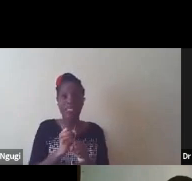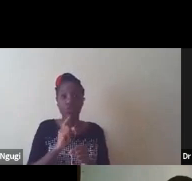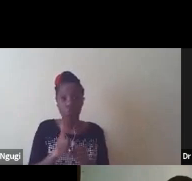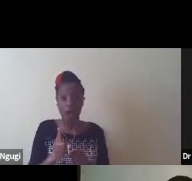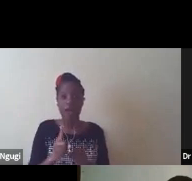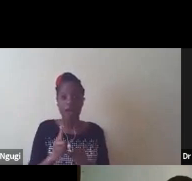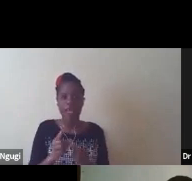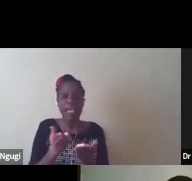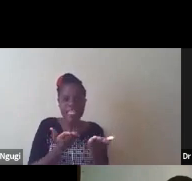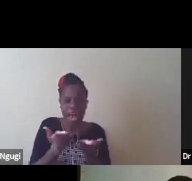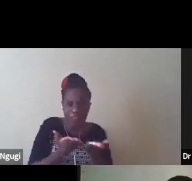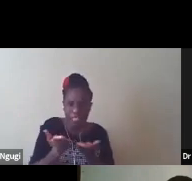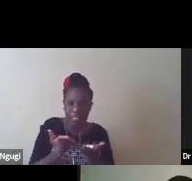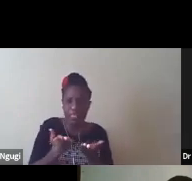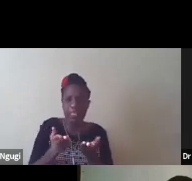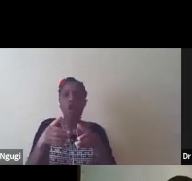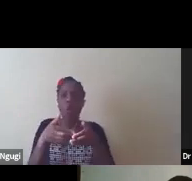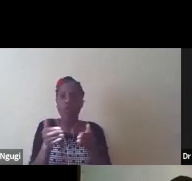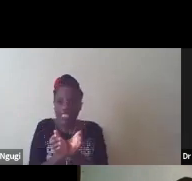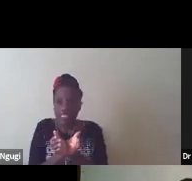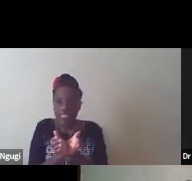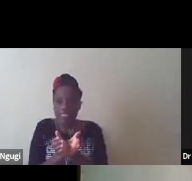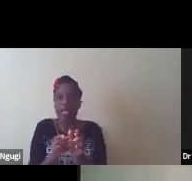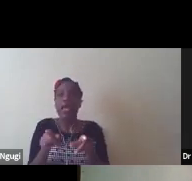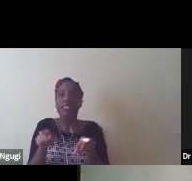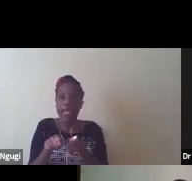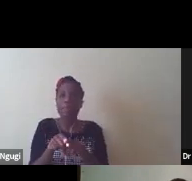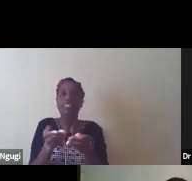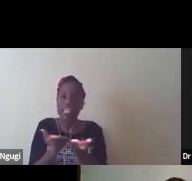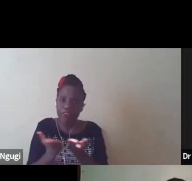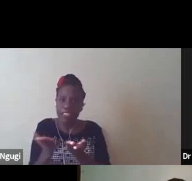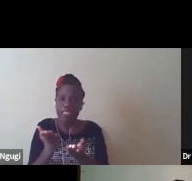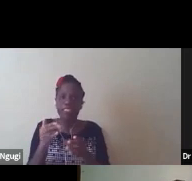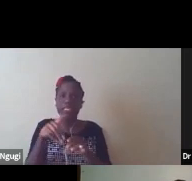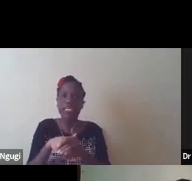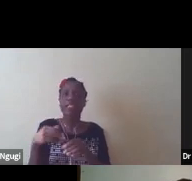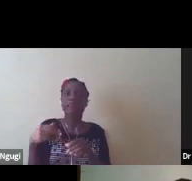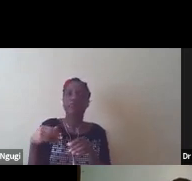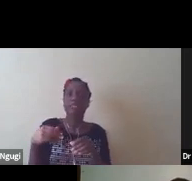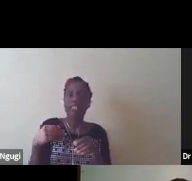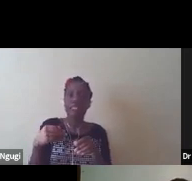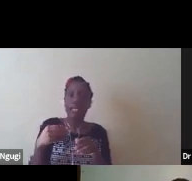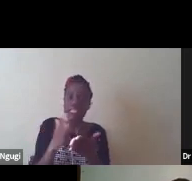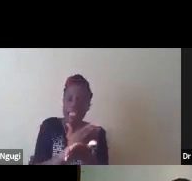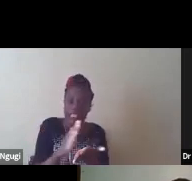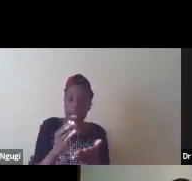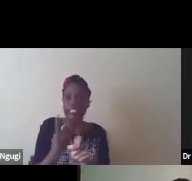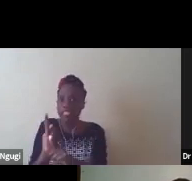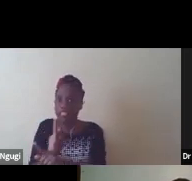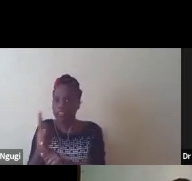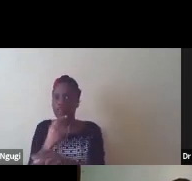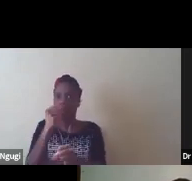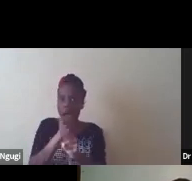the services, but also within the communities and within the other sectors within the community, the workplace, the school.